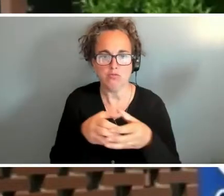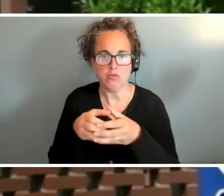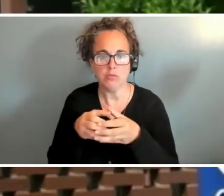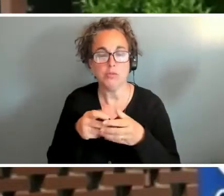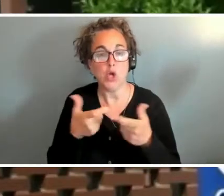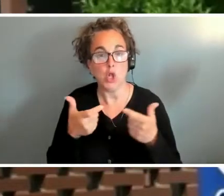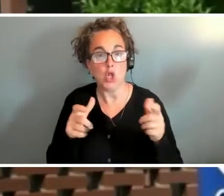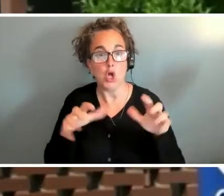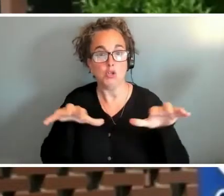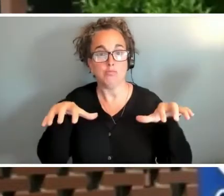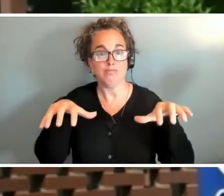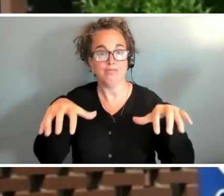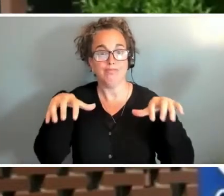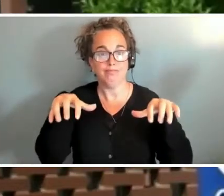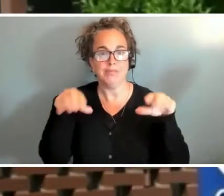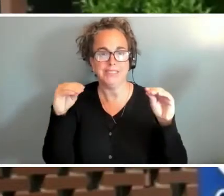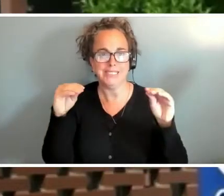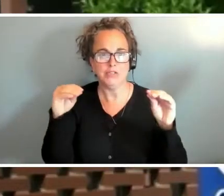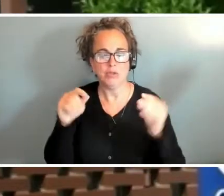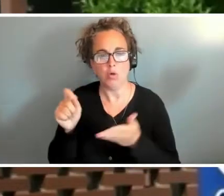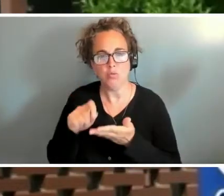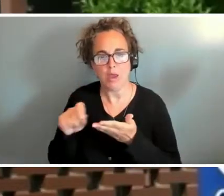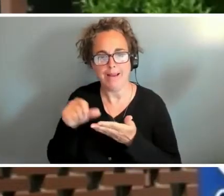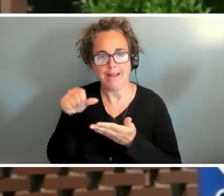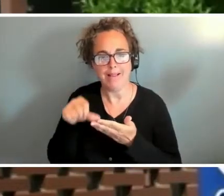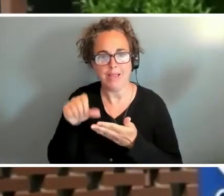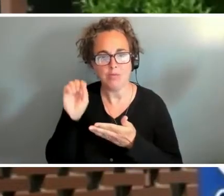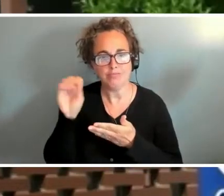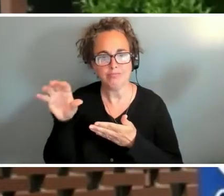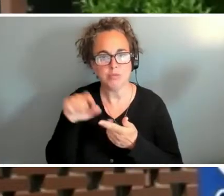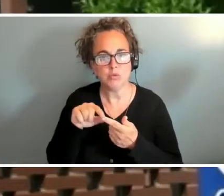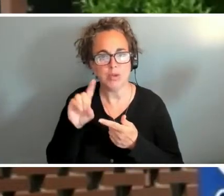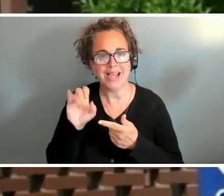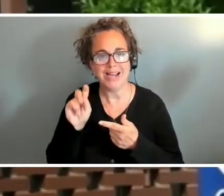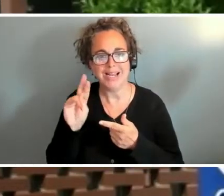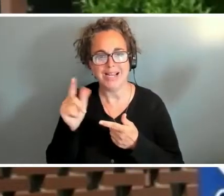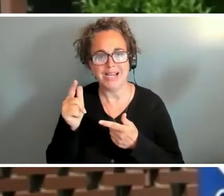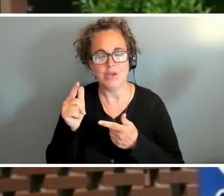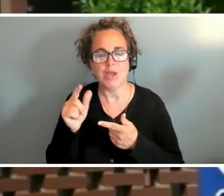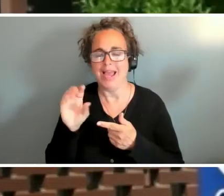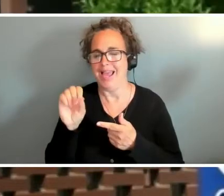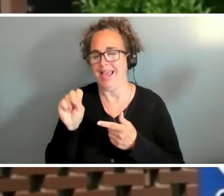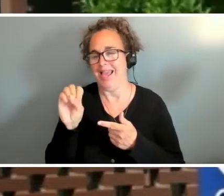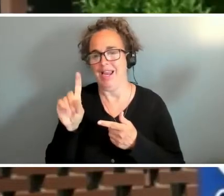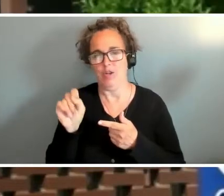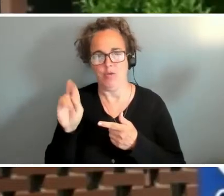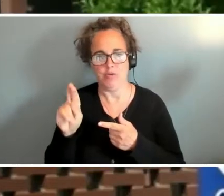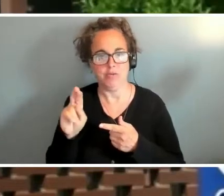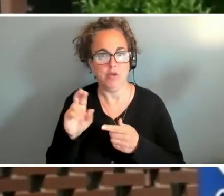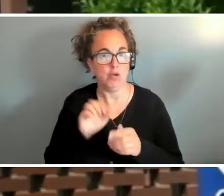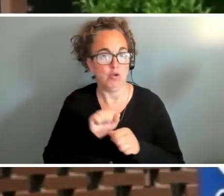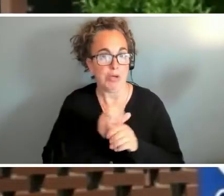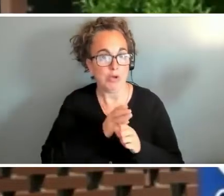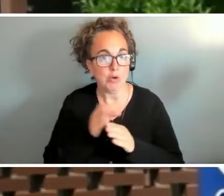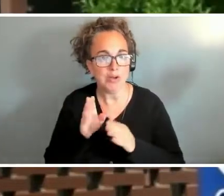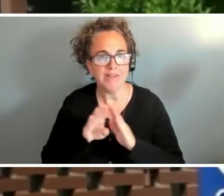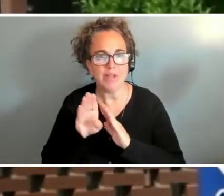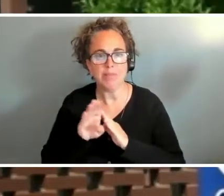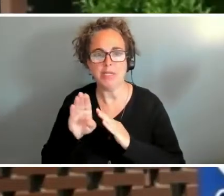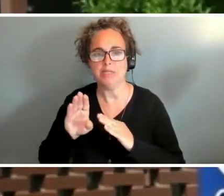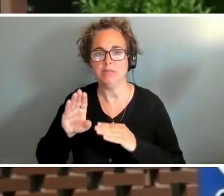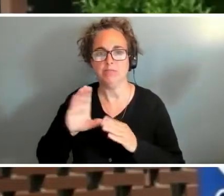teaching, writing a letter to the editor, manuscript writing, career development, curriculum